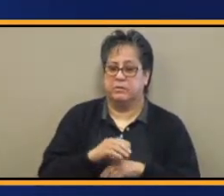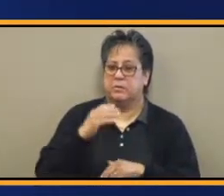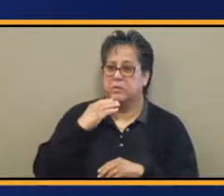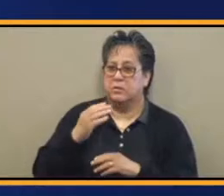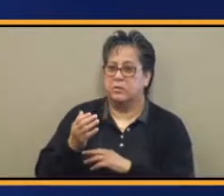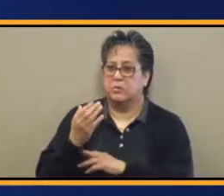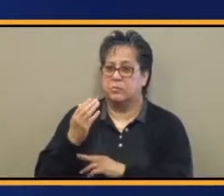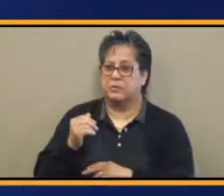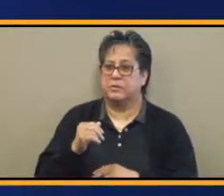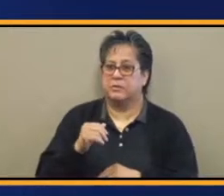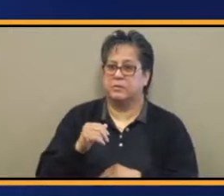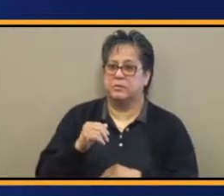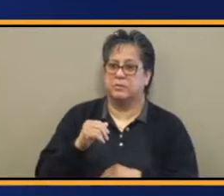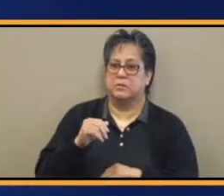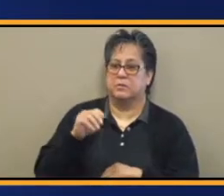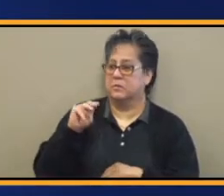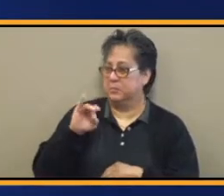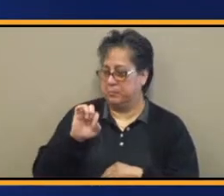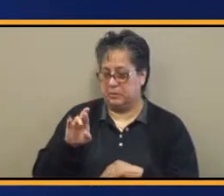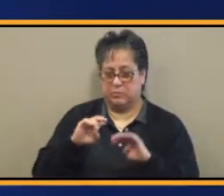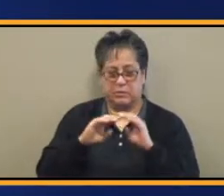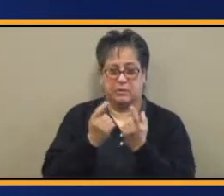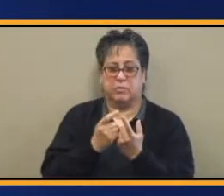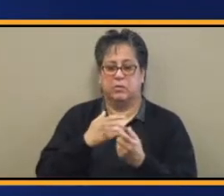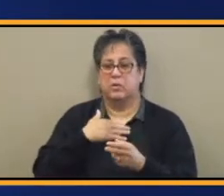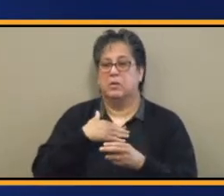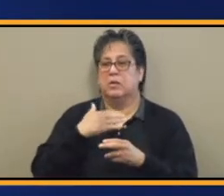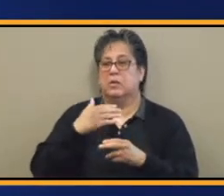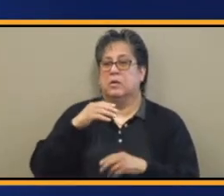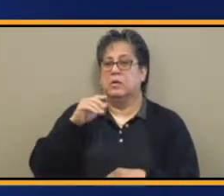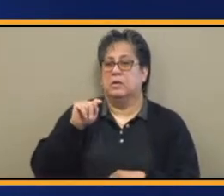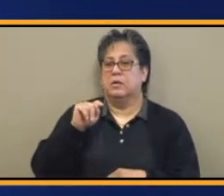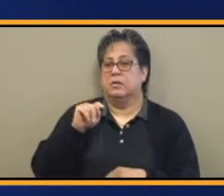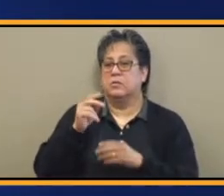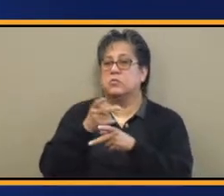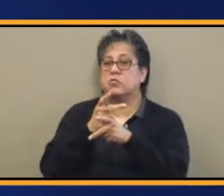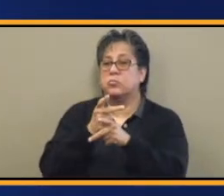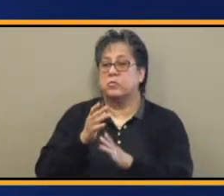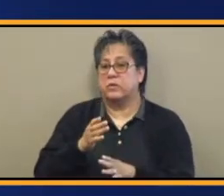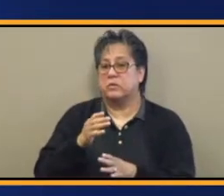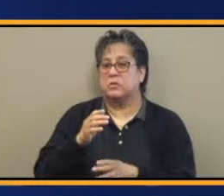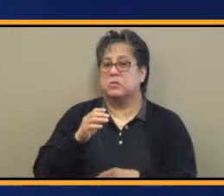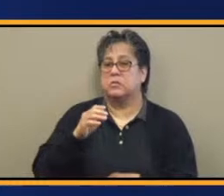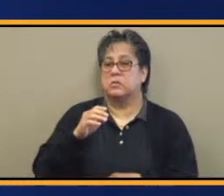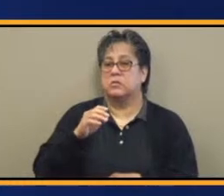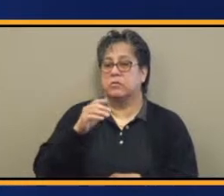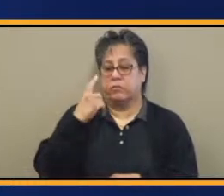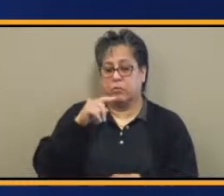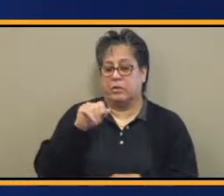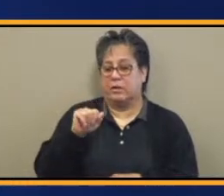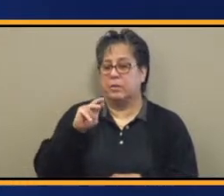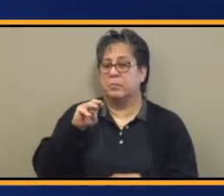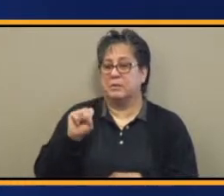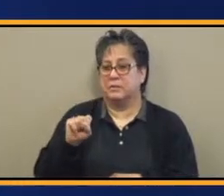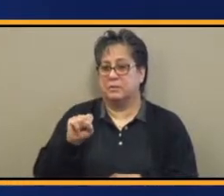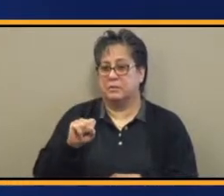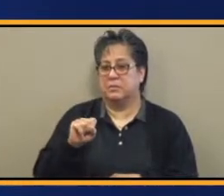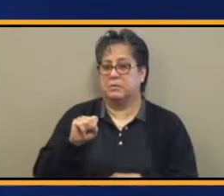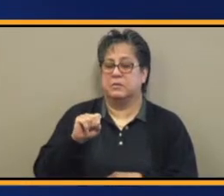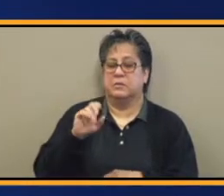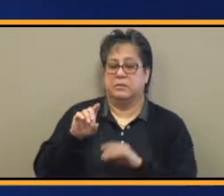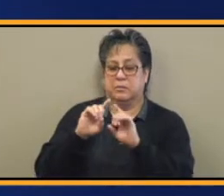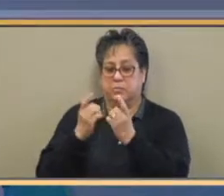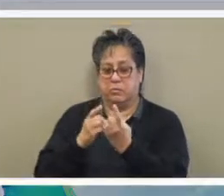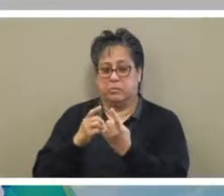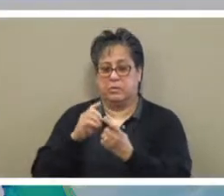Good morning. Good morning, ma'am. Mayor, members of council, my name is Grisel Ramirez. I'm the supervisor of the Smart Advanced Metering and Analytics Department